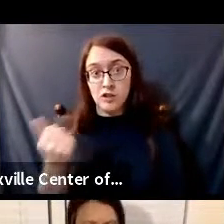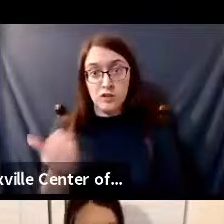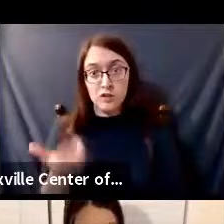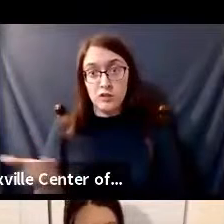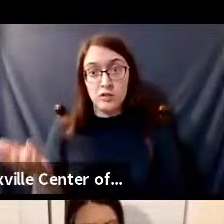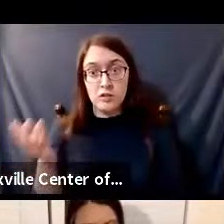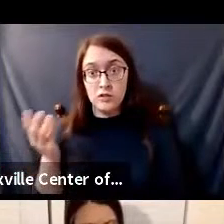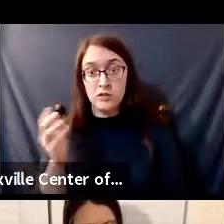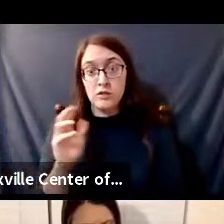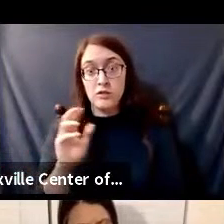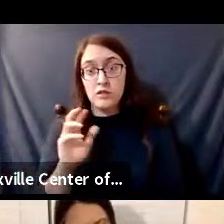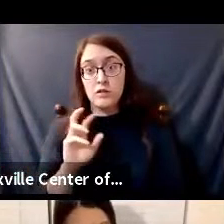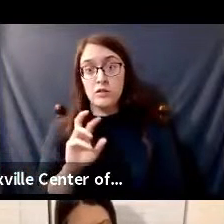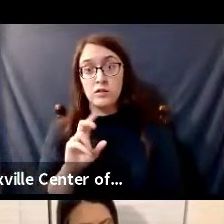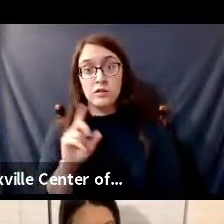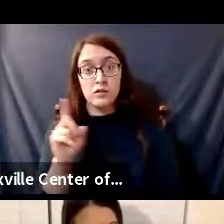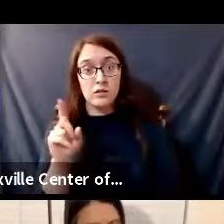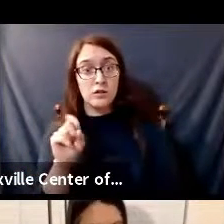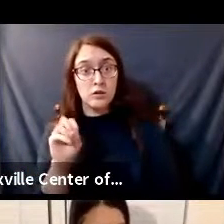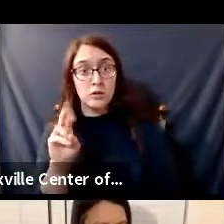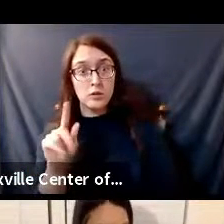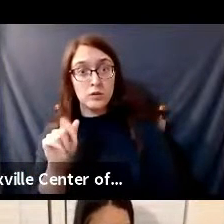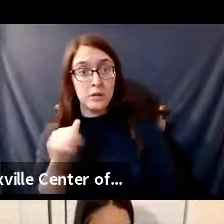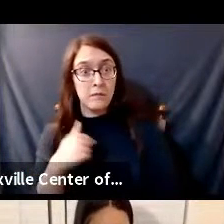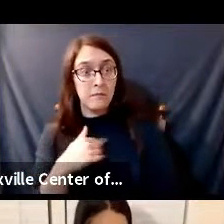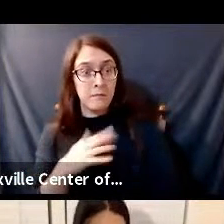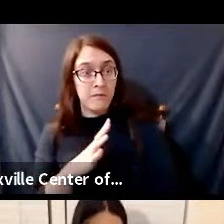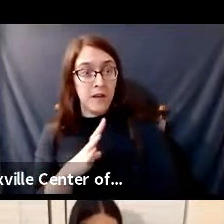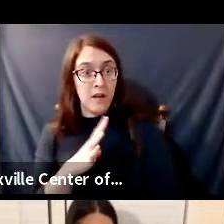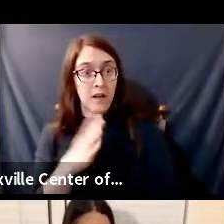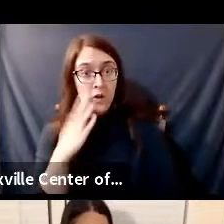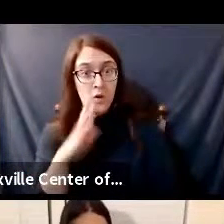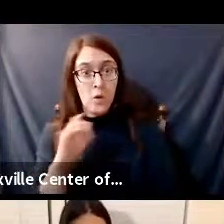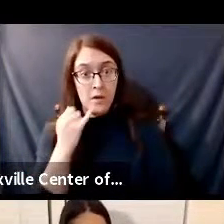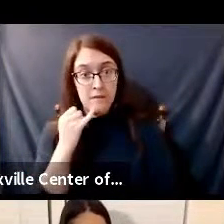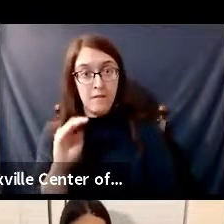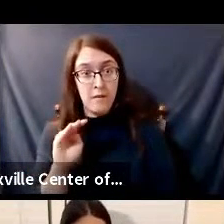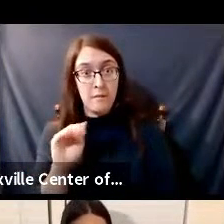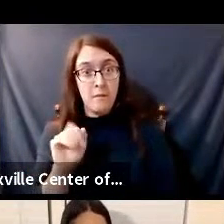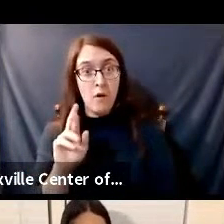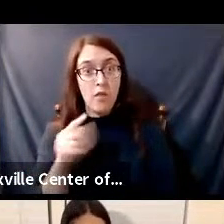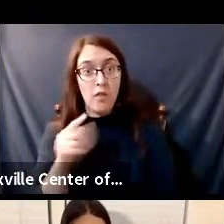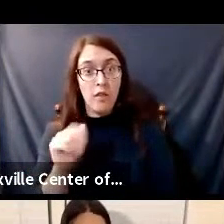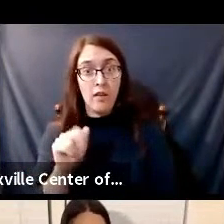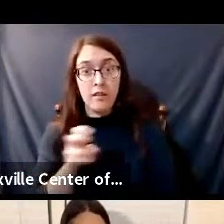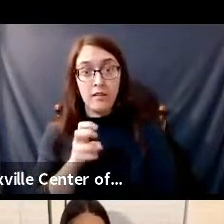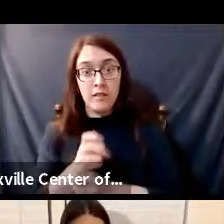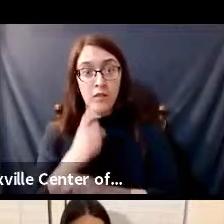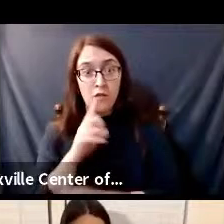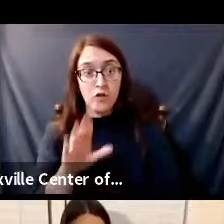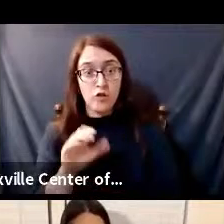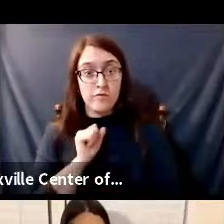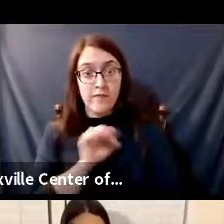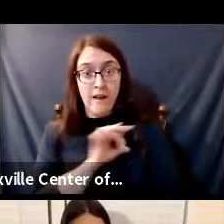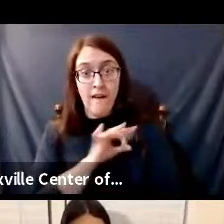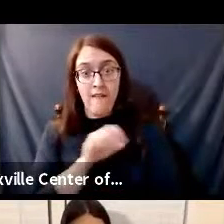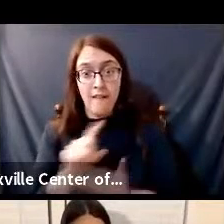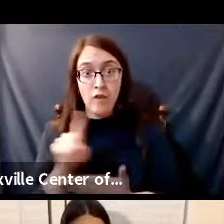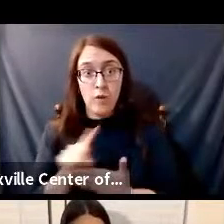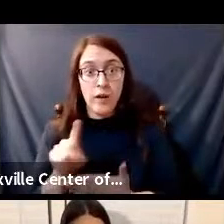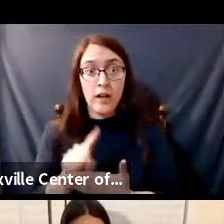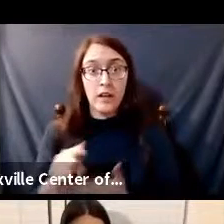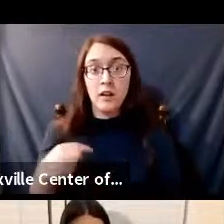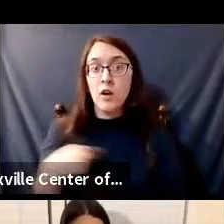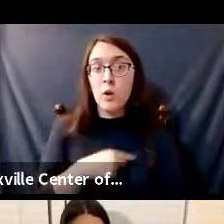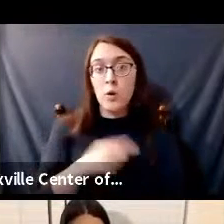I think I'd be fine with that. I don't know if Martha, if that's too difficult on your staff to go back to weekly or not. We'll do whatever